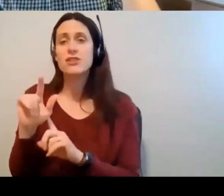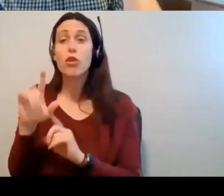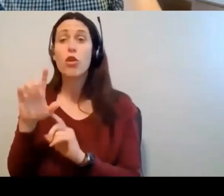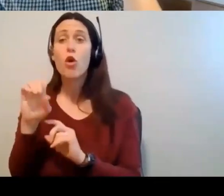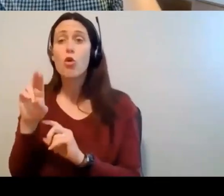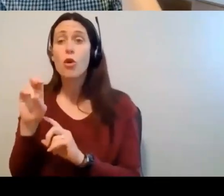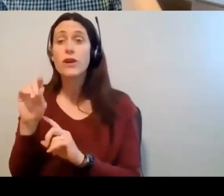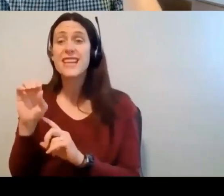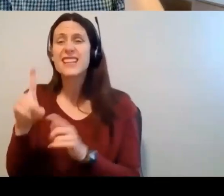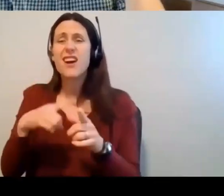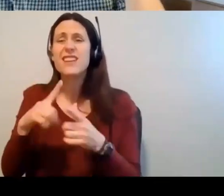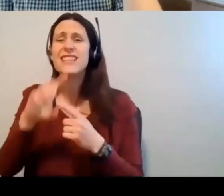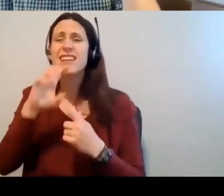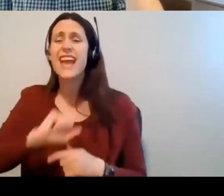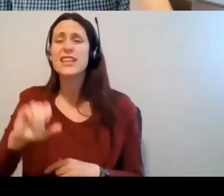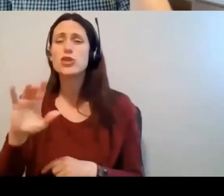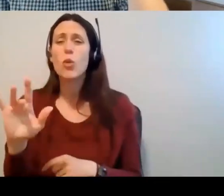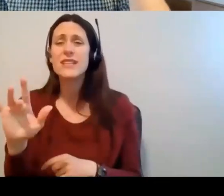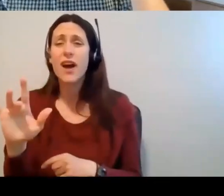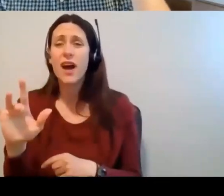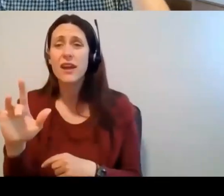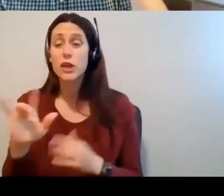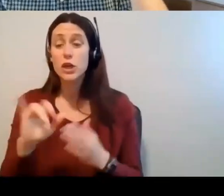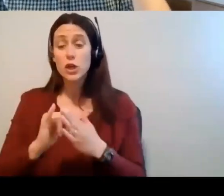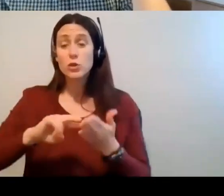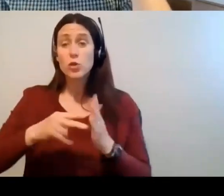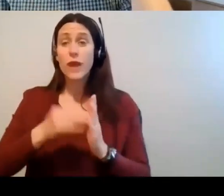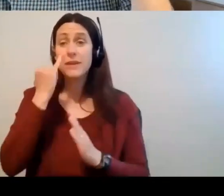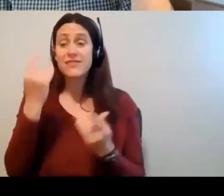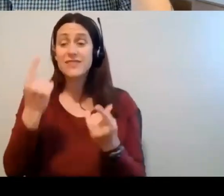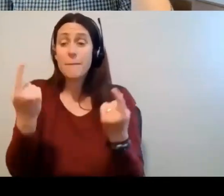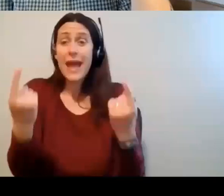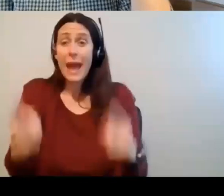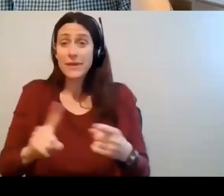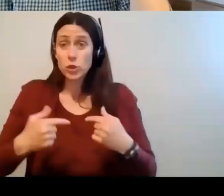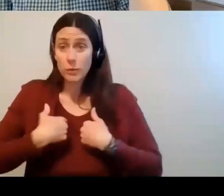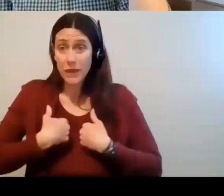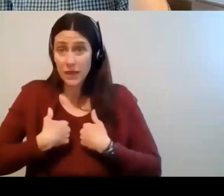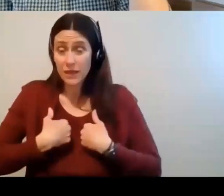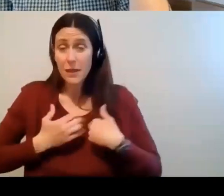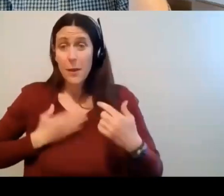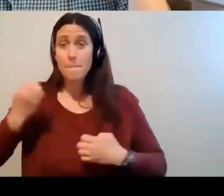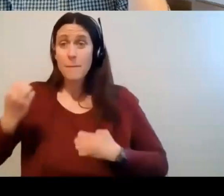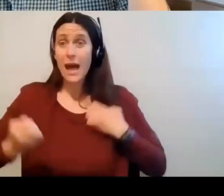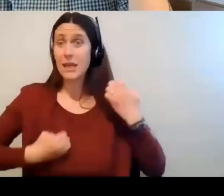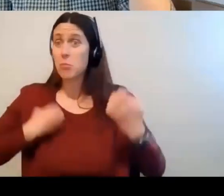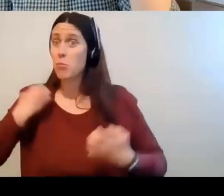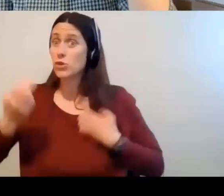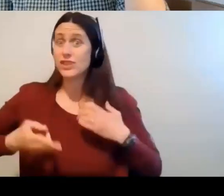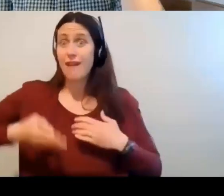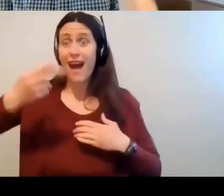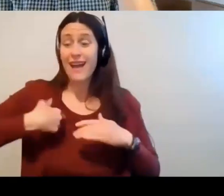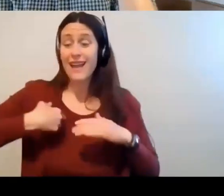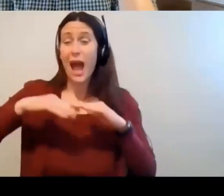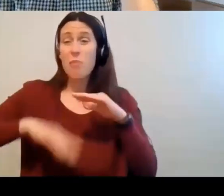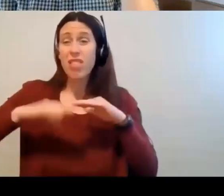of age, which means when something happens to me and my emotions are triggered and I'm less than 25,